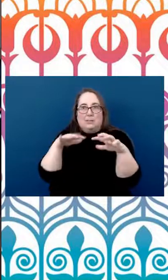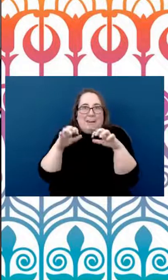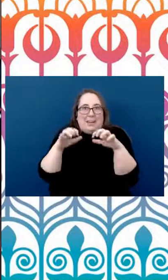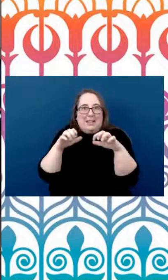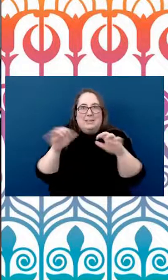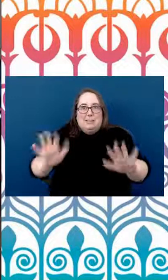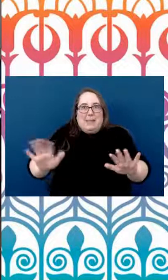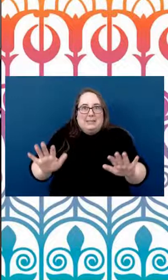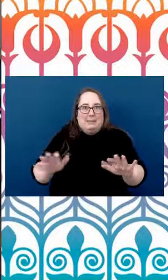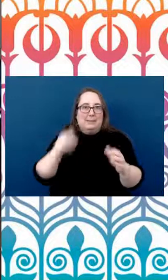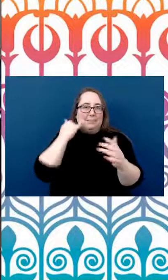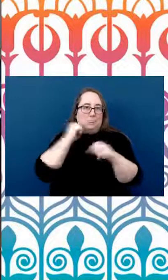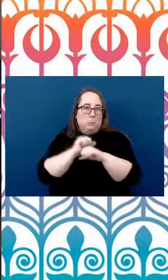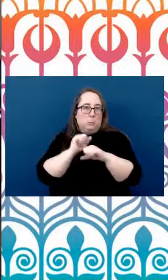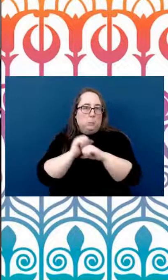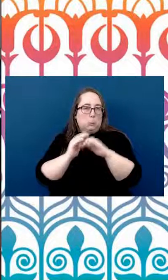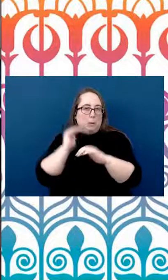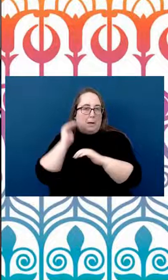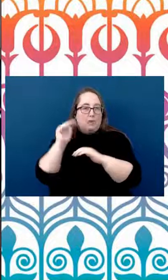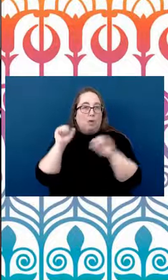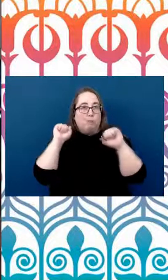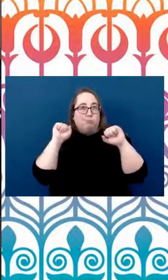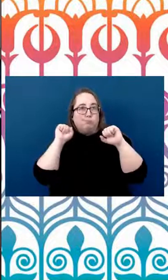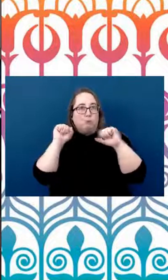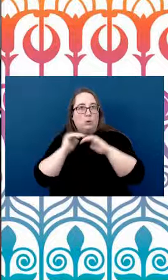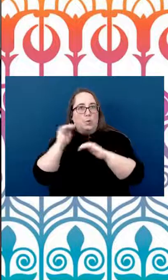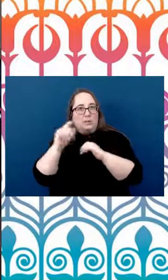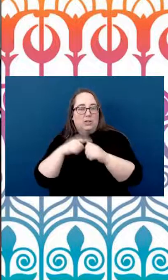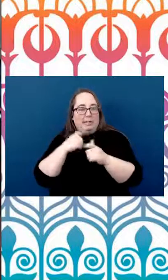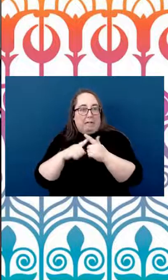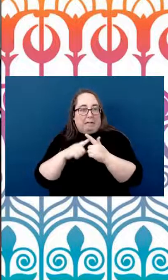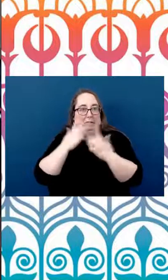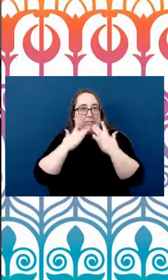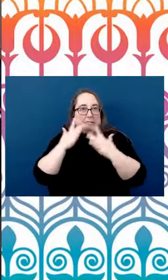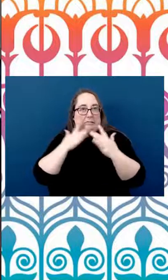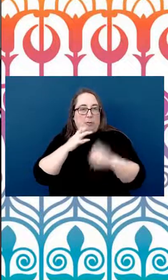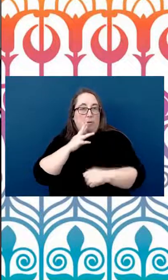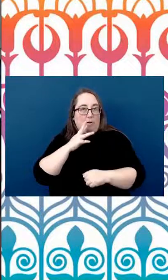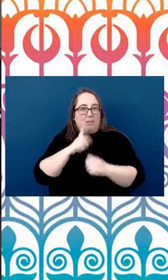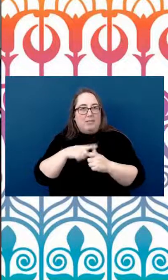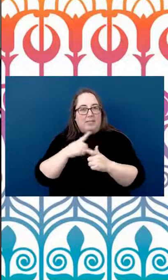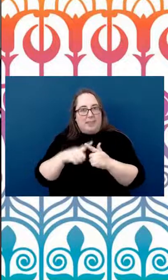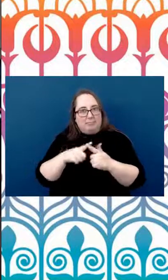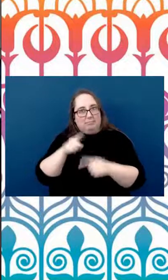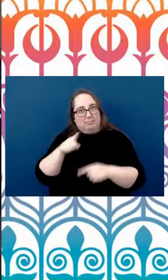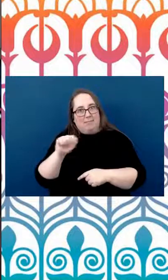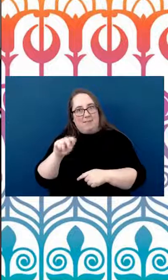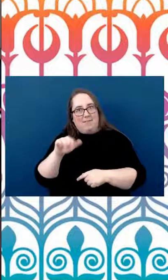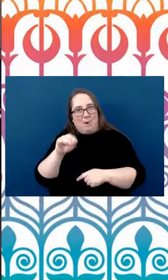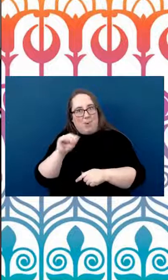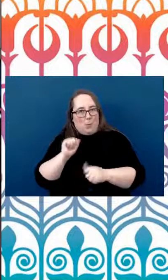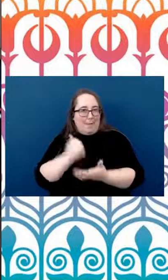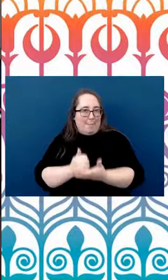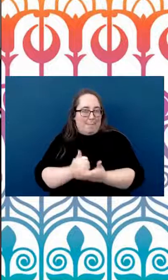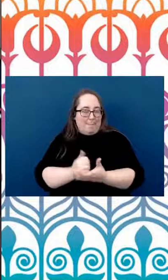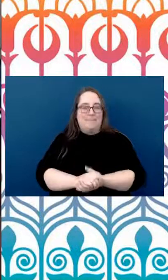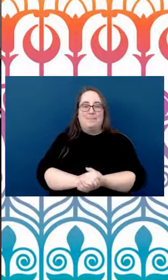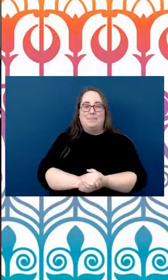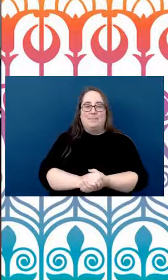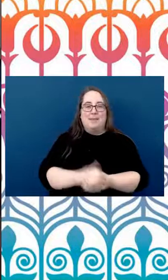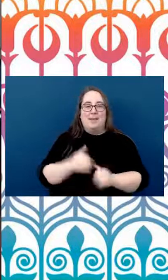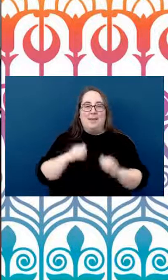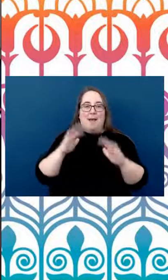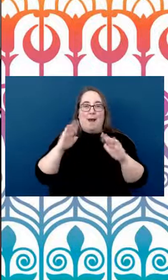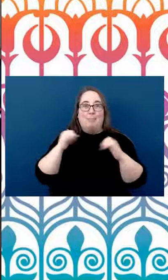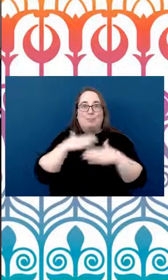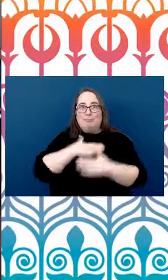when you work out and you're dehydrated. So it has a lot of really great things. Okay? So I hope you guys had